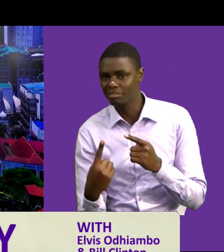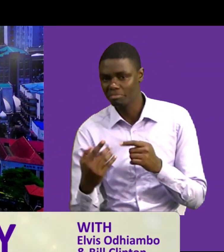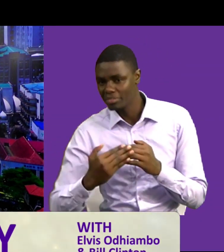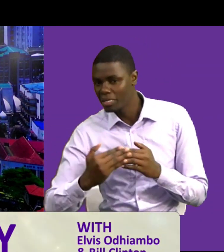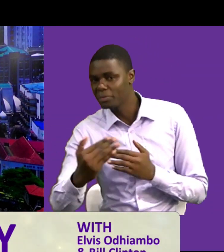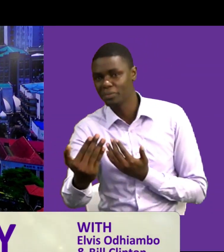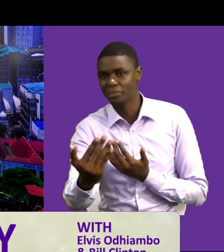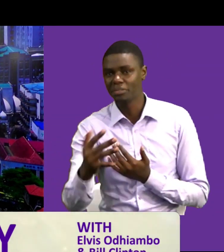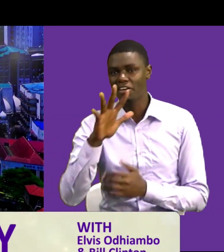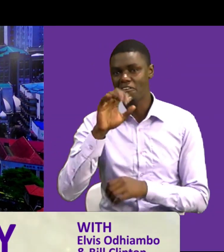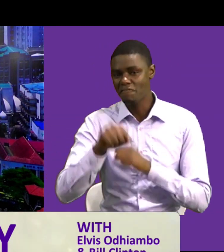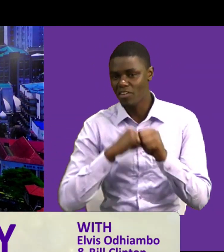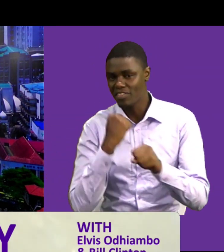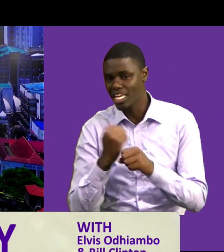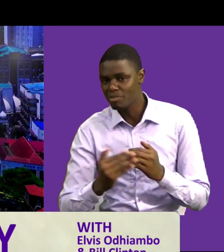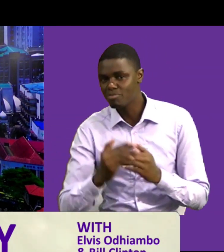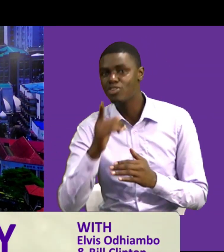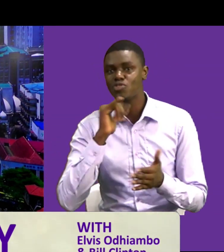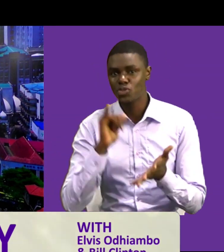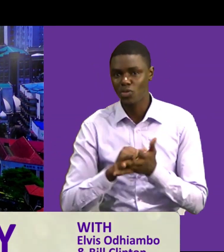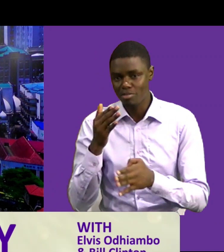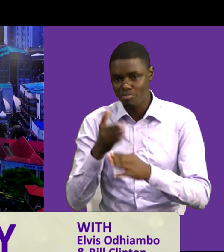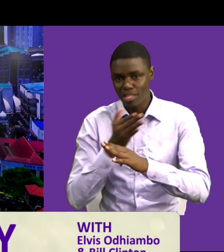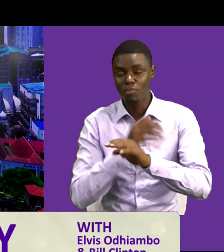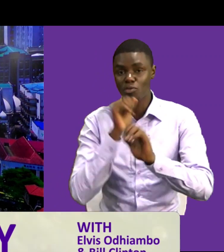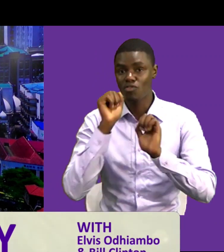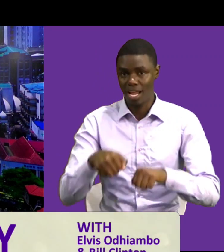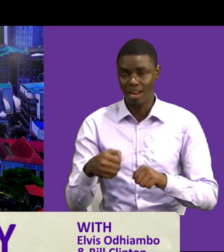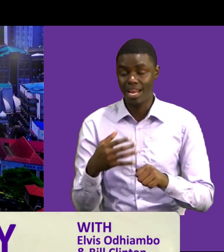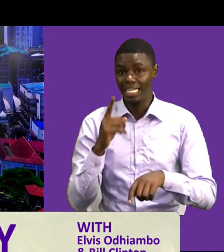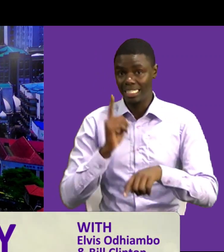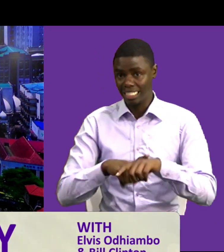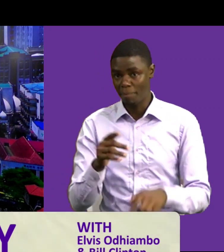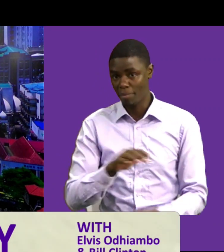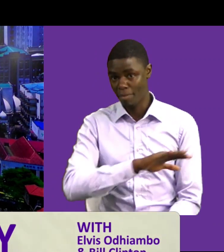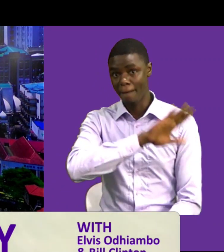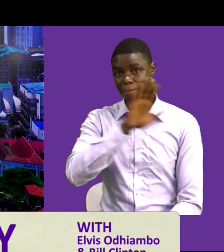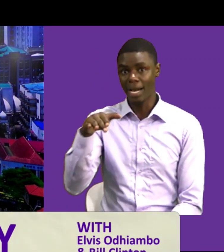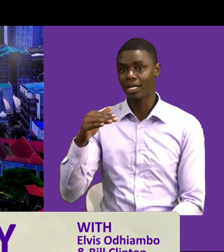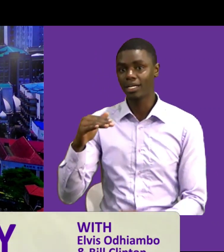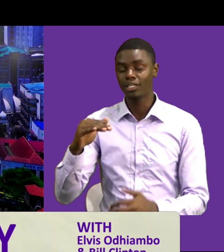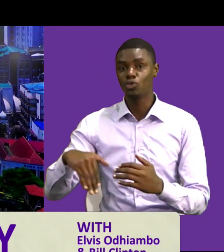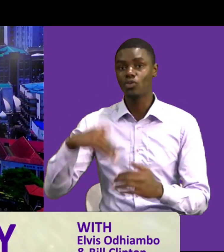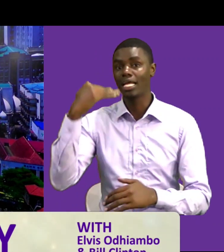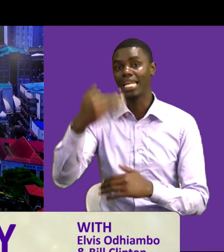at least 5 years so that they can improve, and when they come to the next